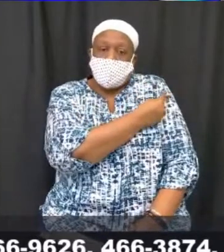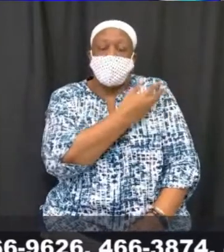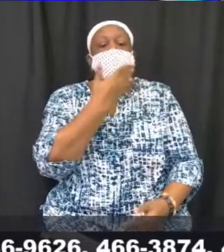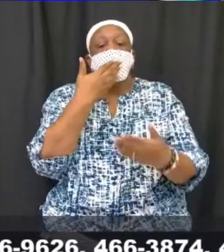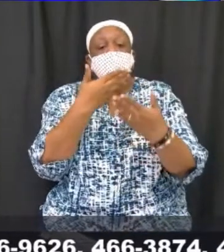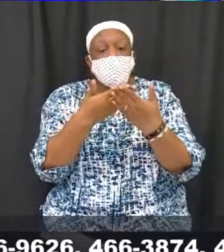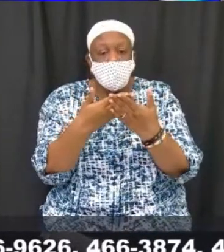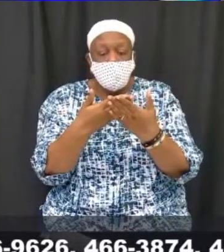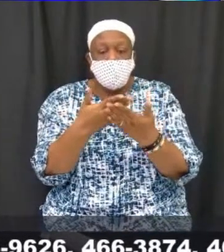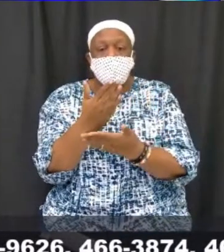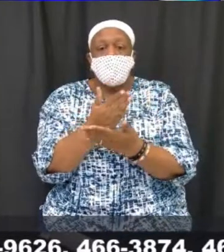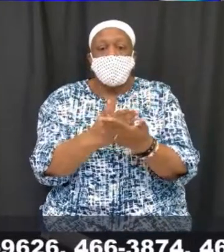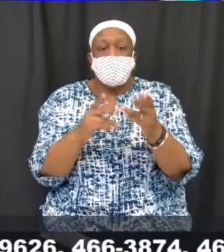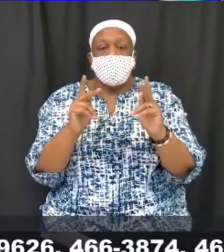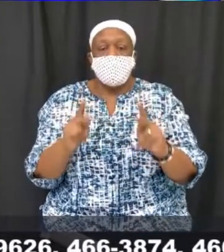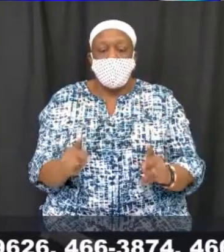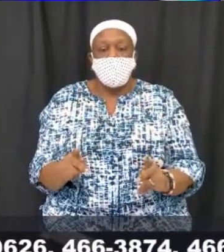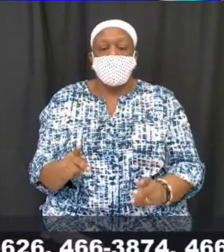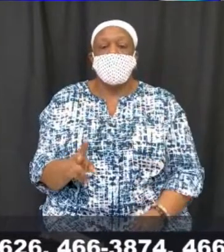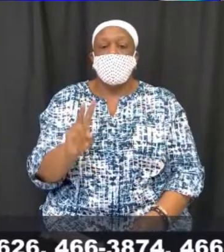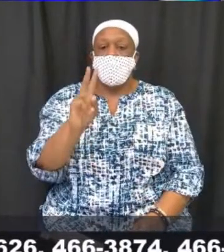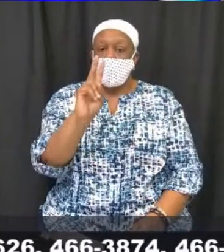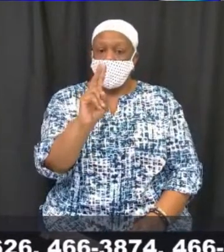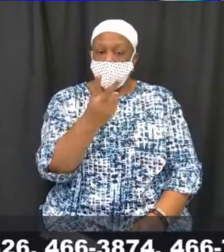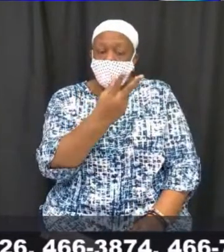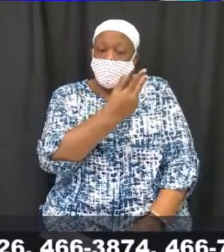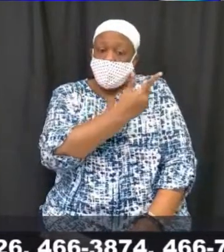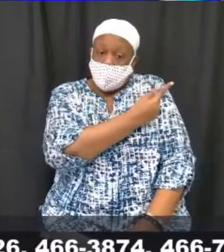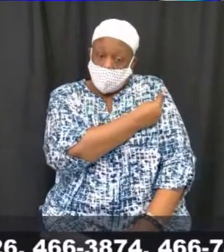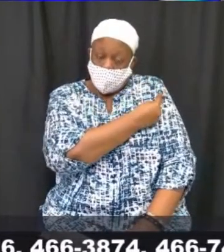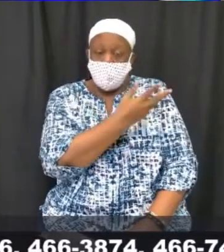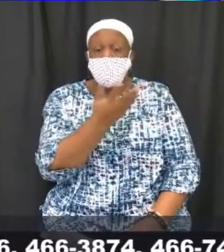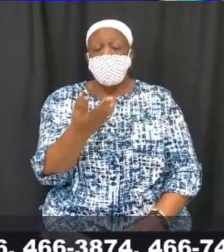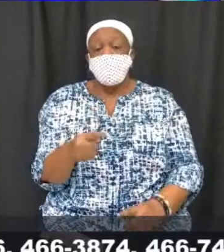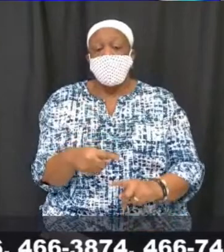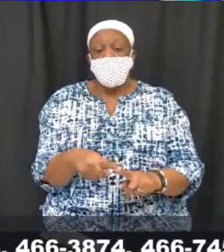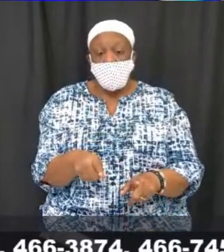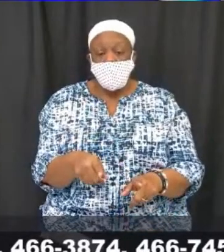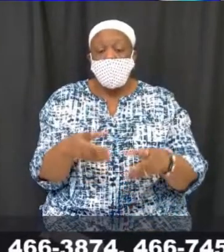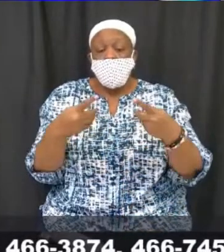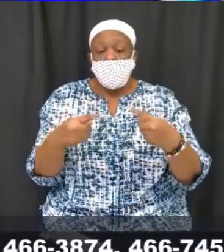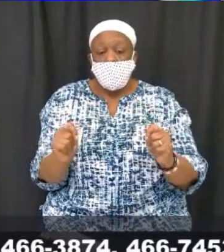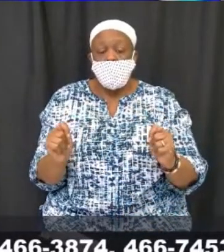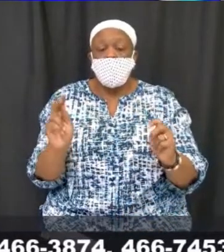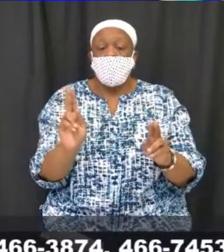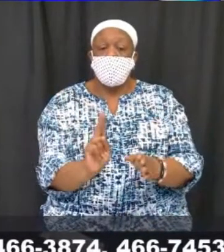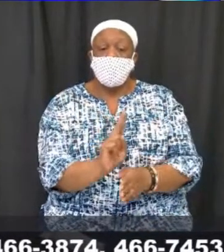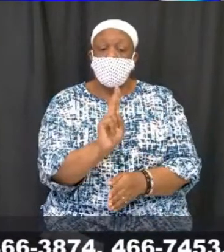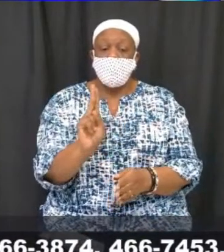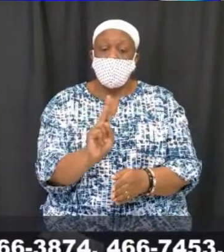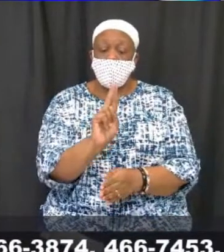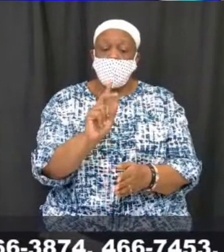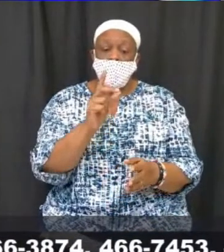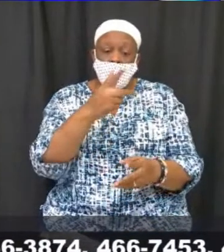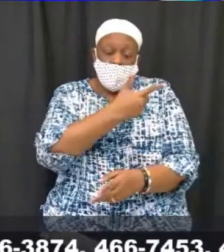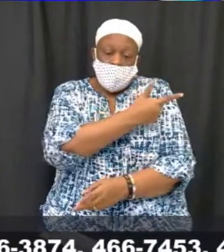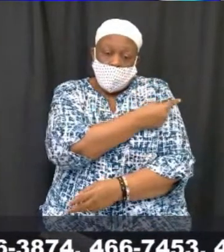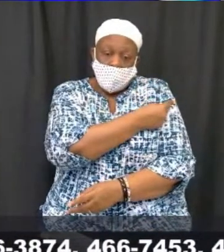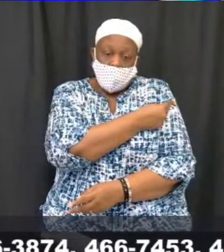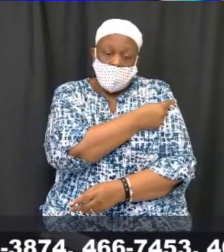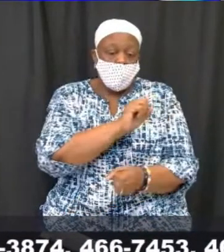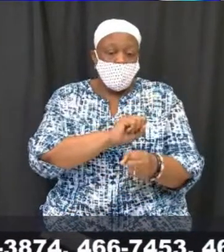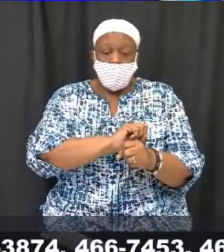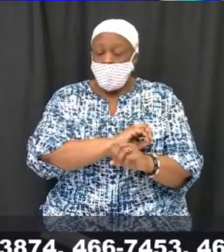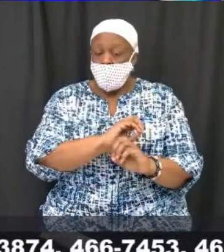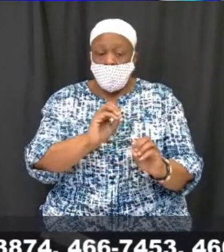Again, we have reached too far in this fight to lose the gains we have made. A lot of us have been working around the clock to keep you safe.